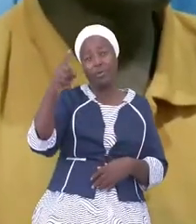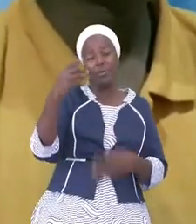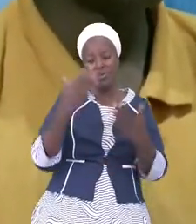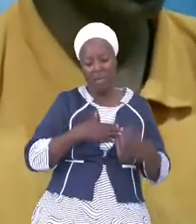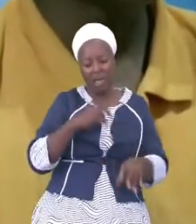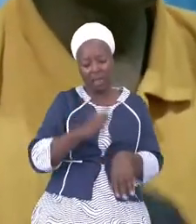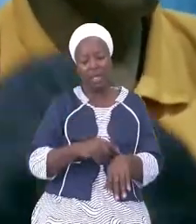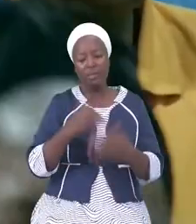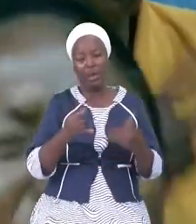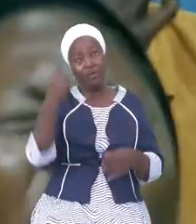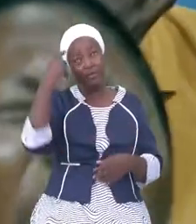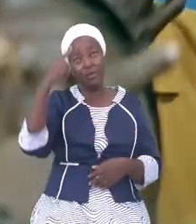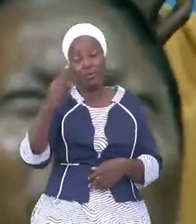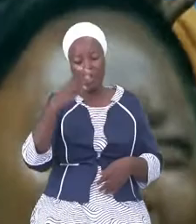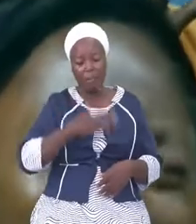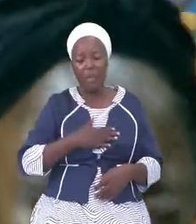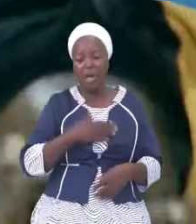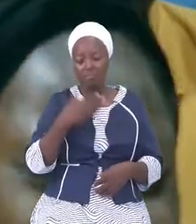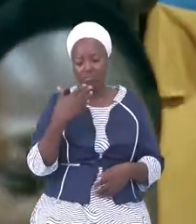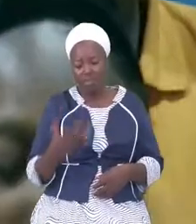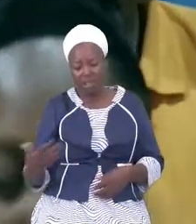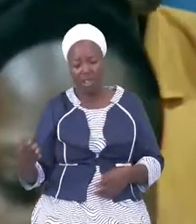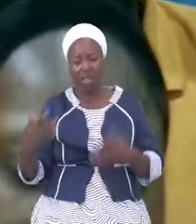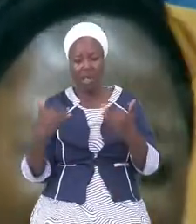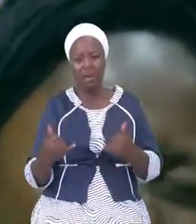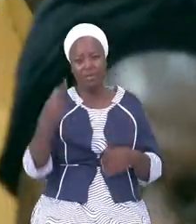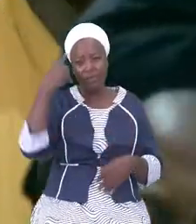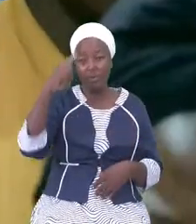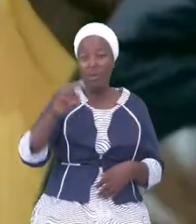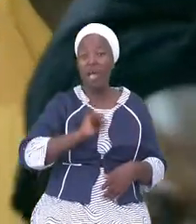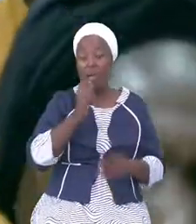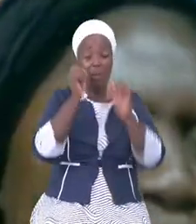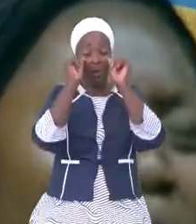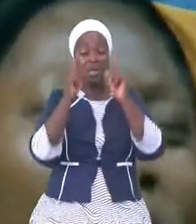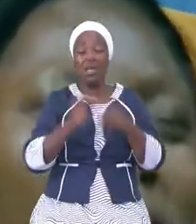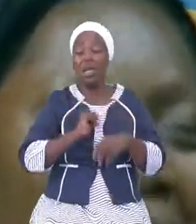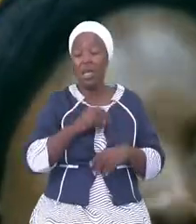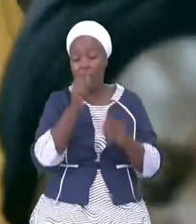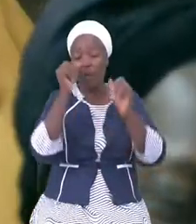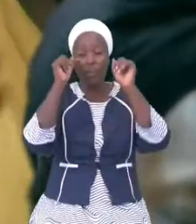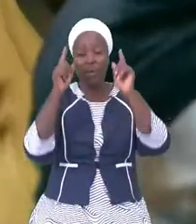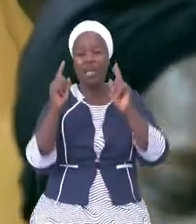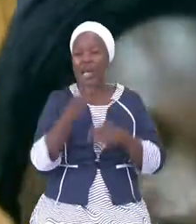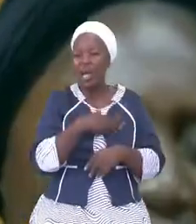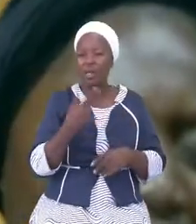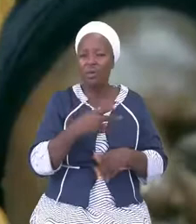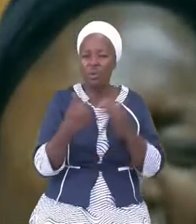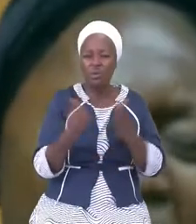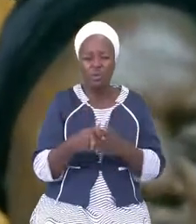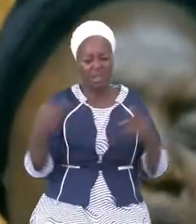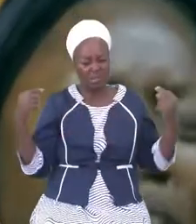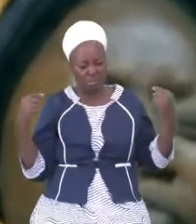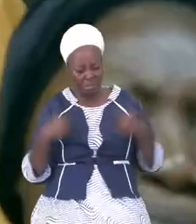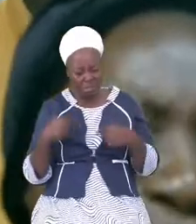you. My resources now for you. I'm awakened. I'm awakened. The affliction and